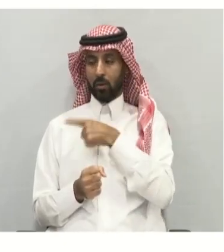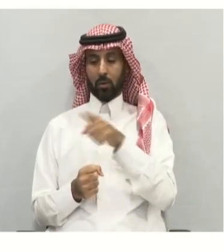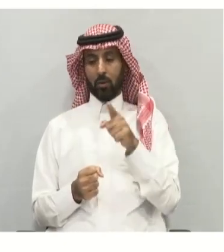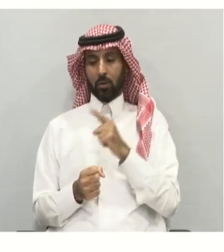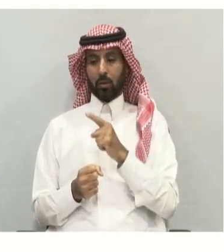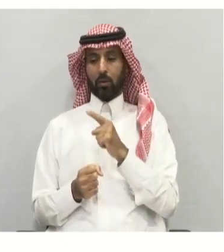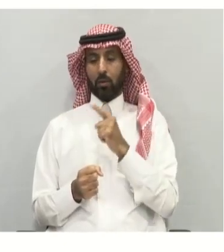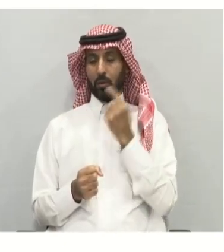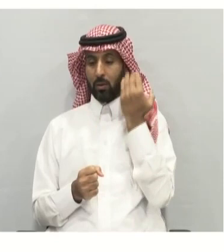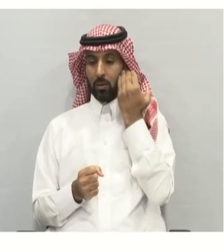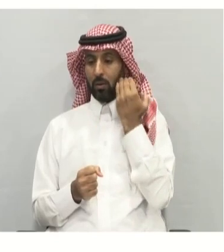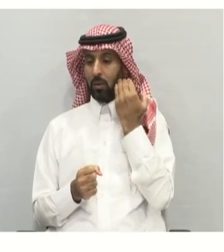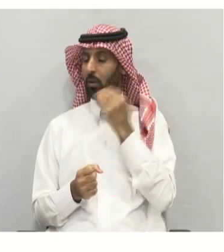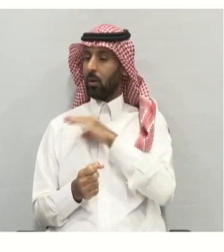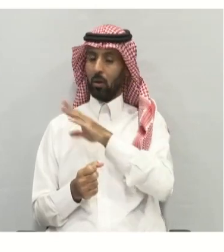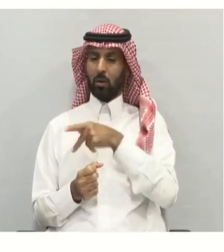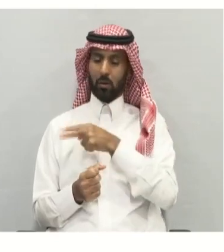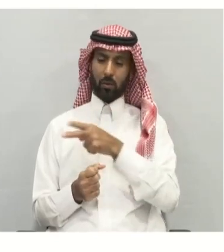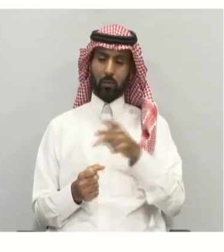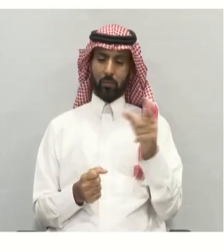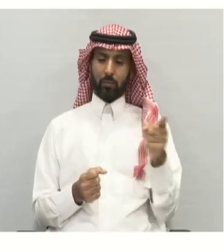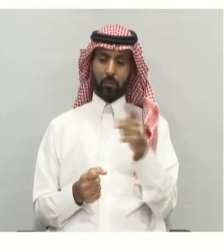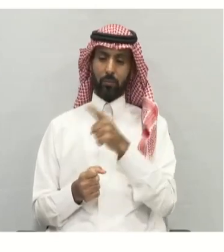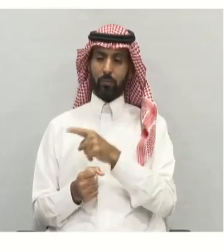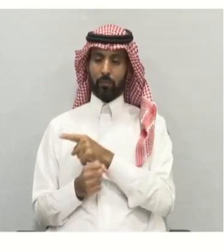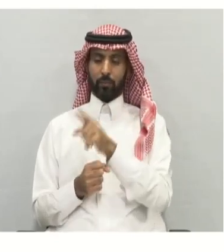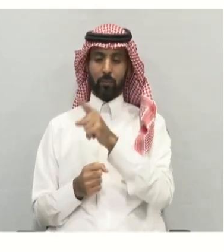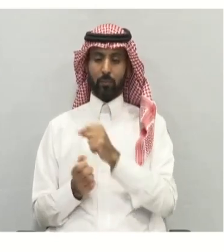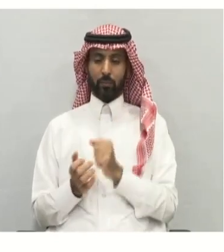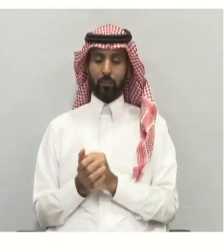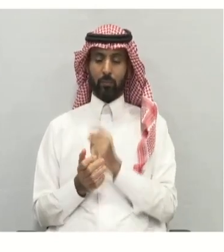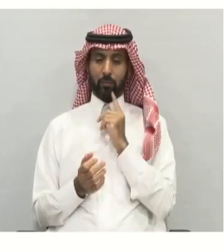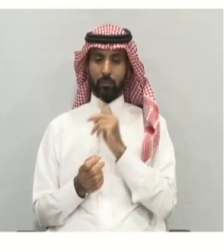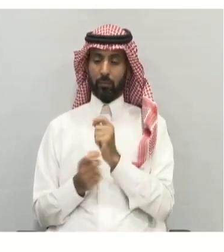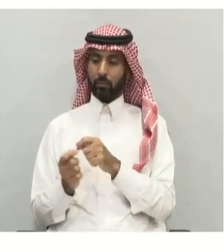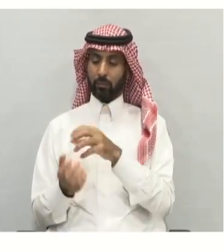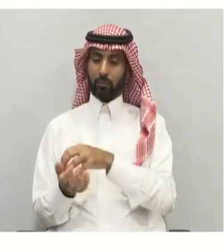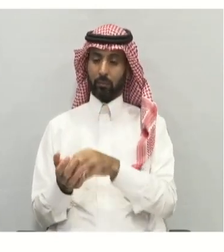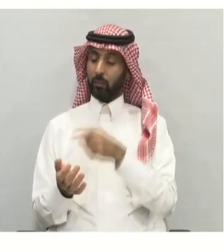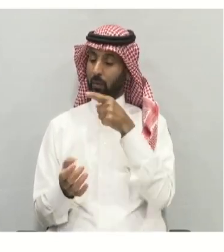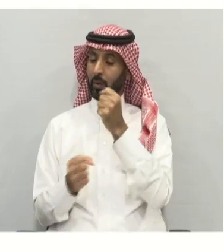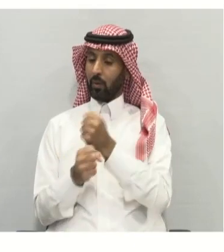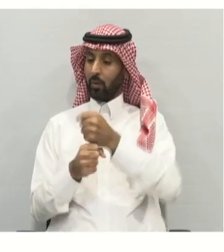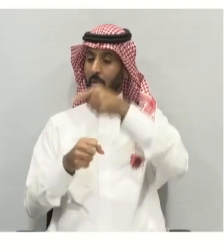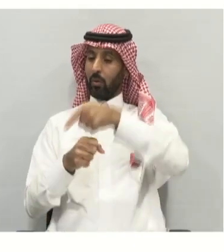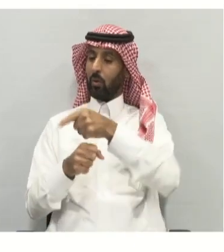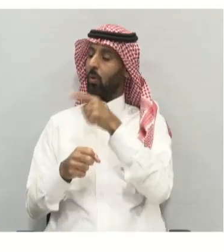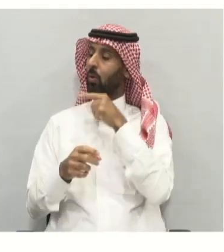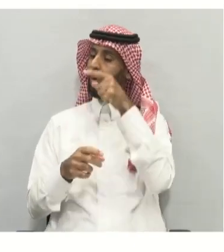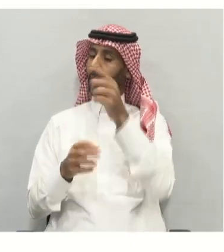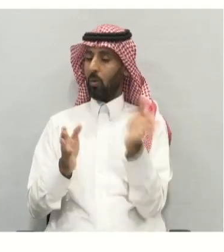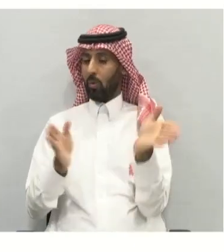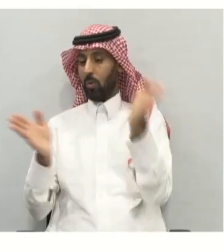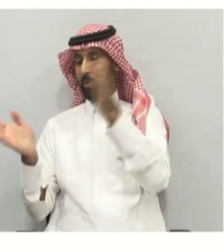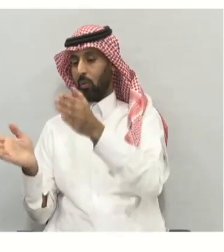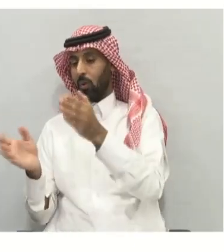that we also have other pronouns that we called the object pronouns, and usually object pronouns comes